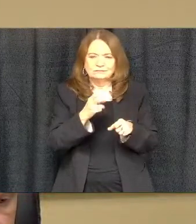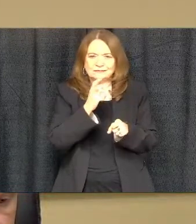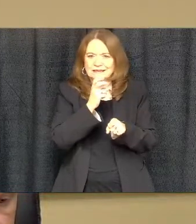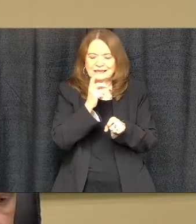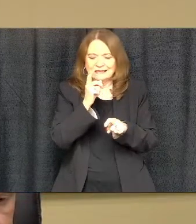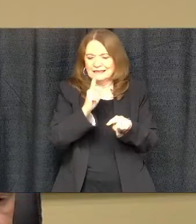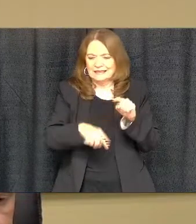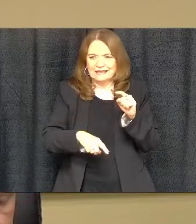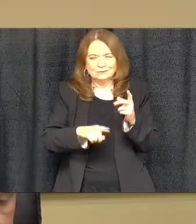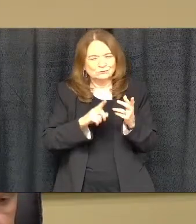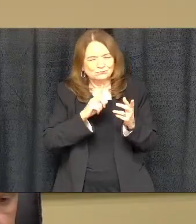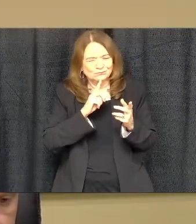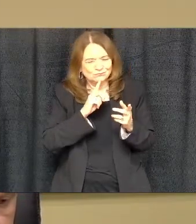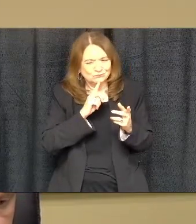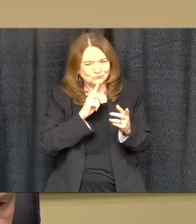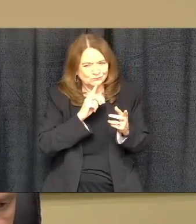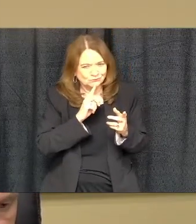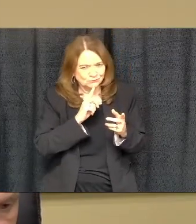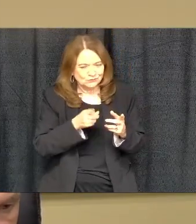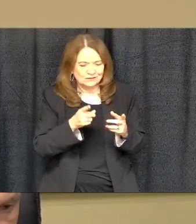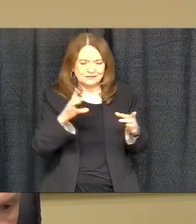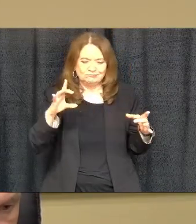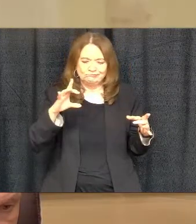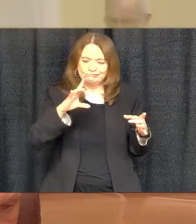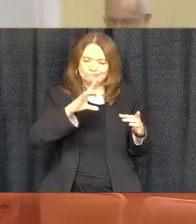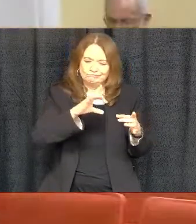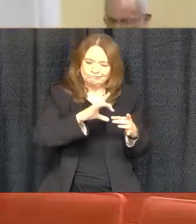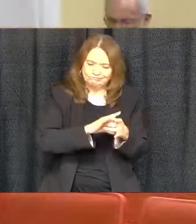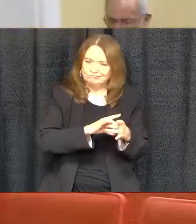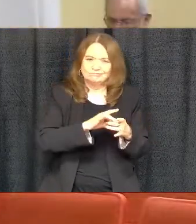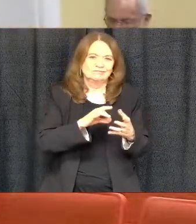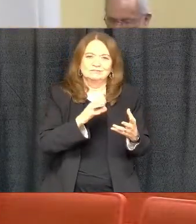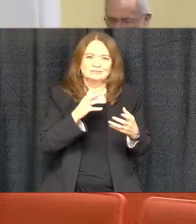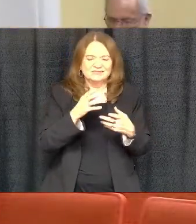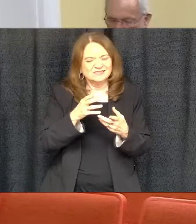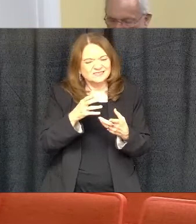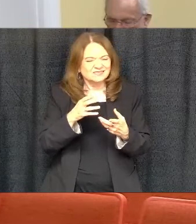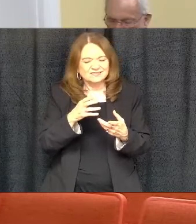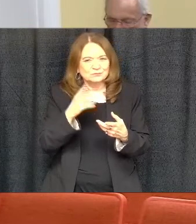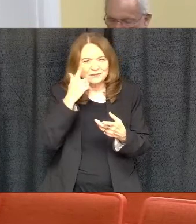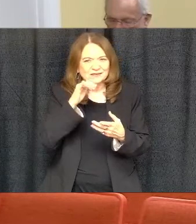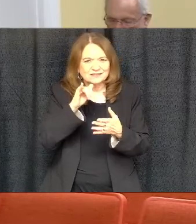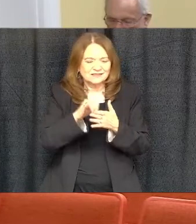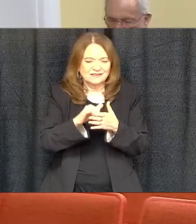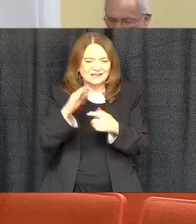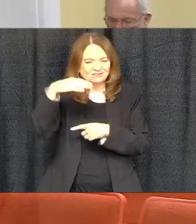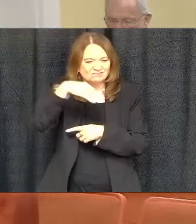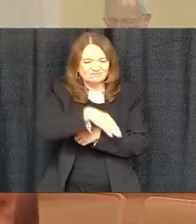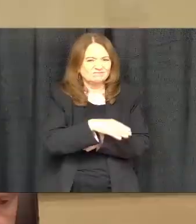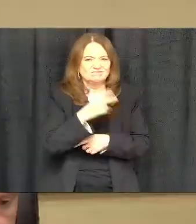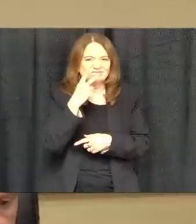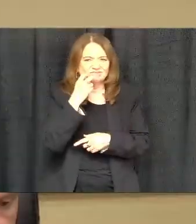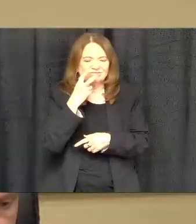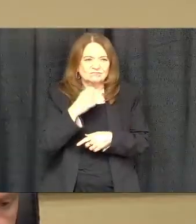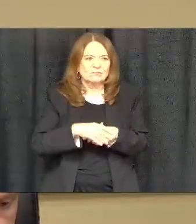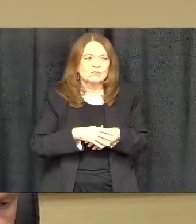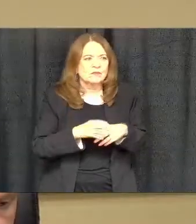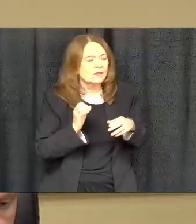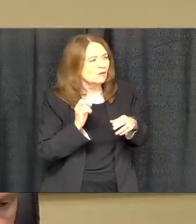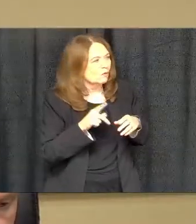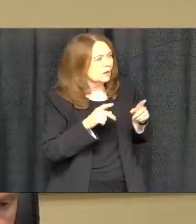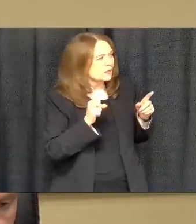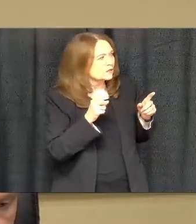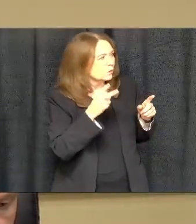can't say there would not, but the topography makes it pretty much not. Okay. So we're seeing a growing trend with